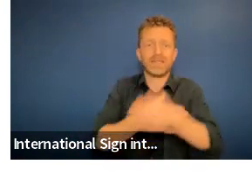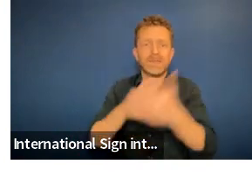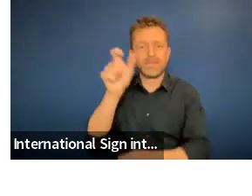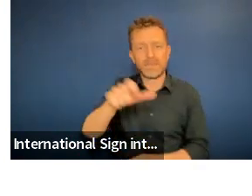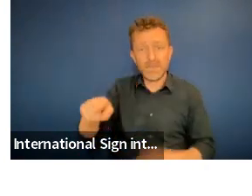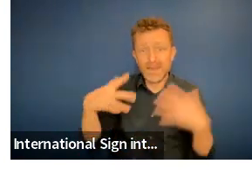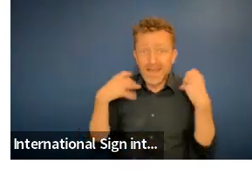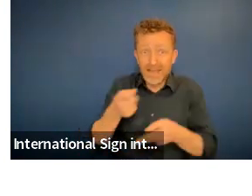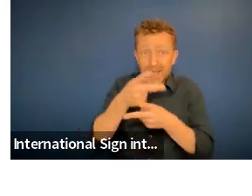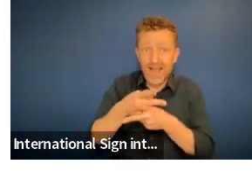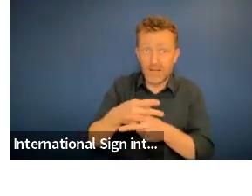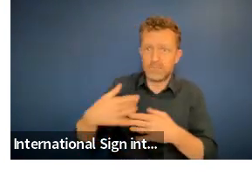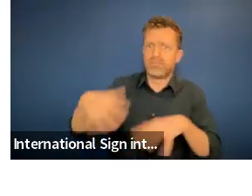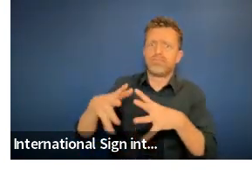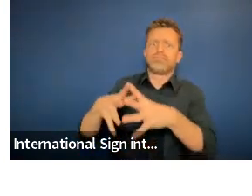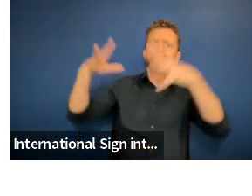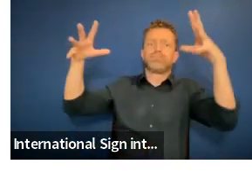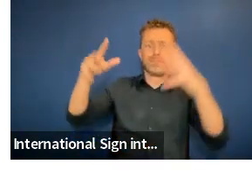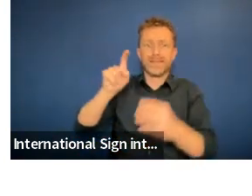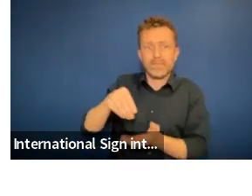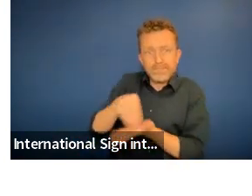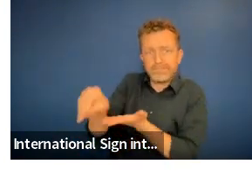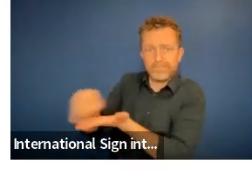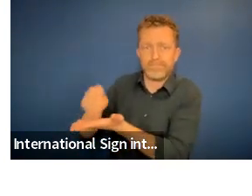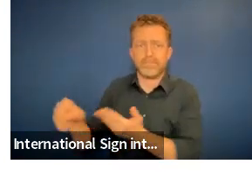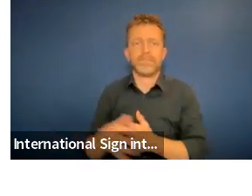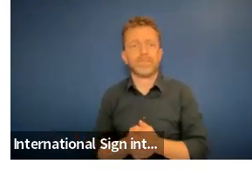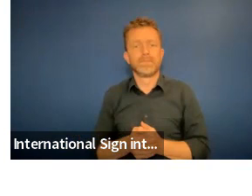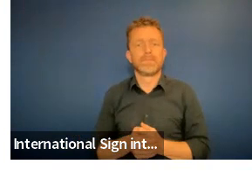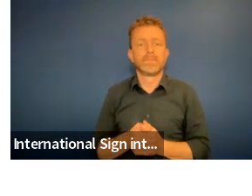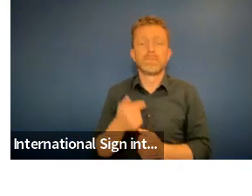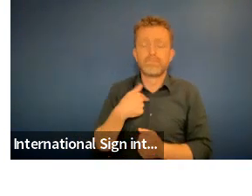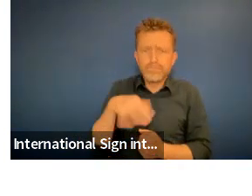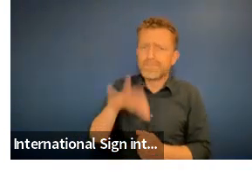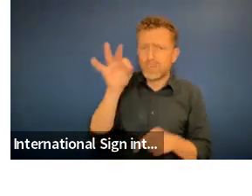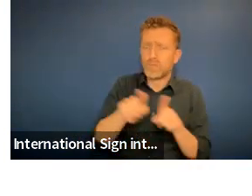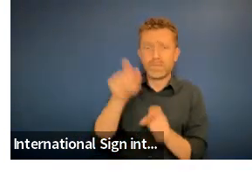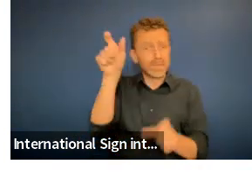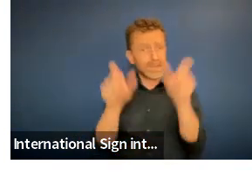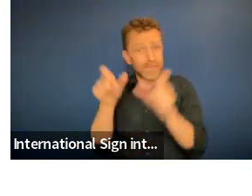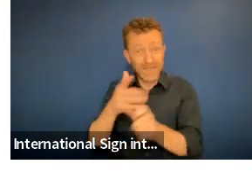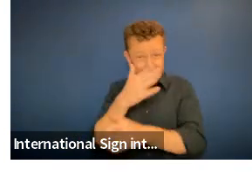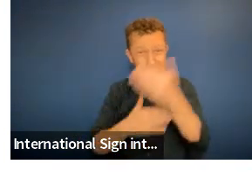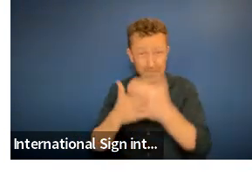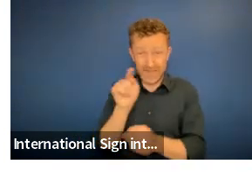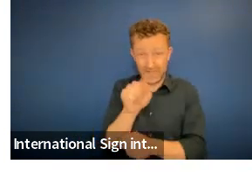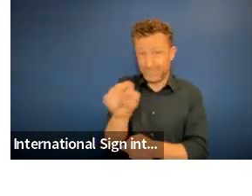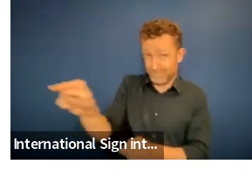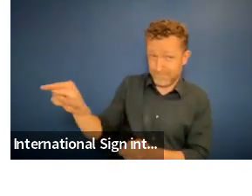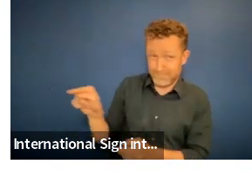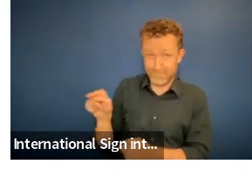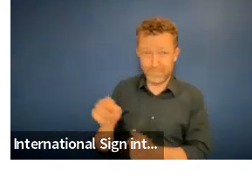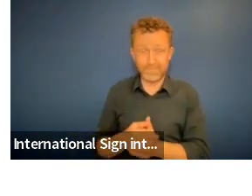spending. So here we have data from Nepal, Vietnam, and the Maldives, which shows that 43% of